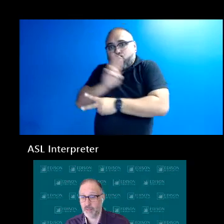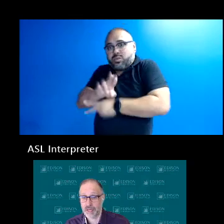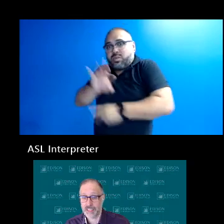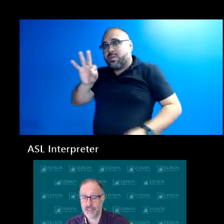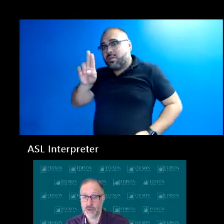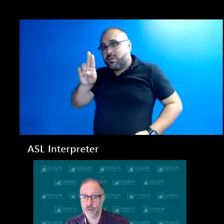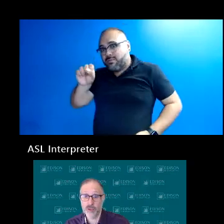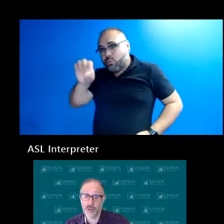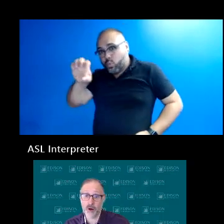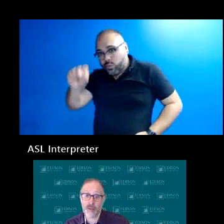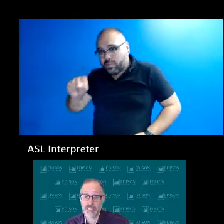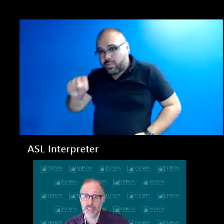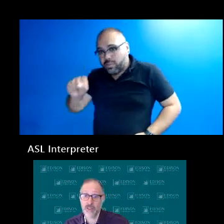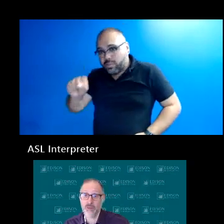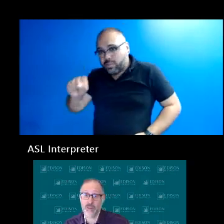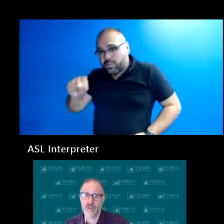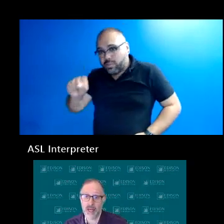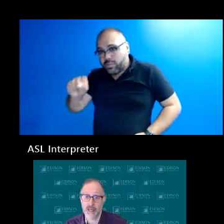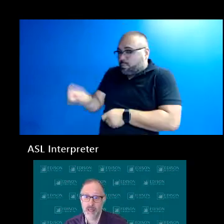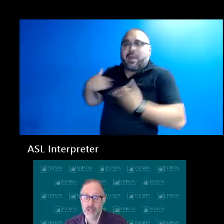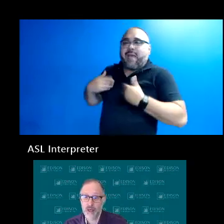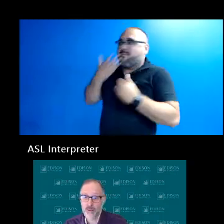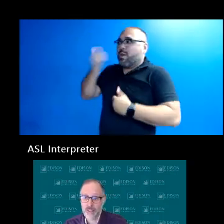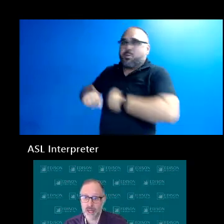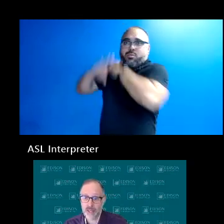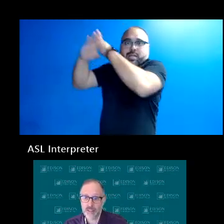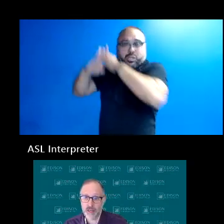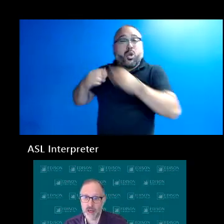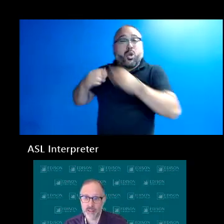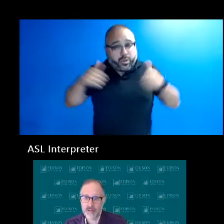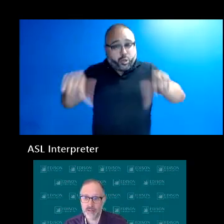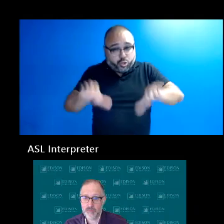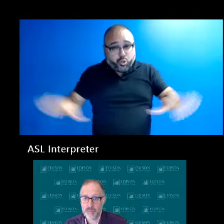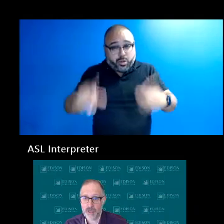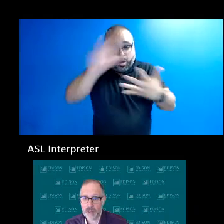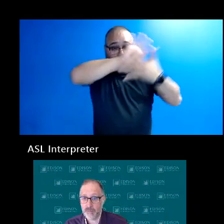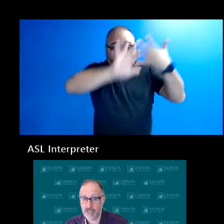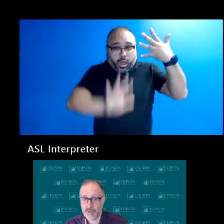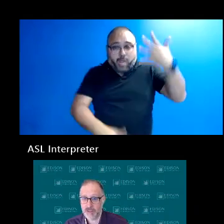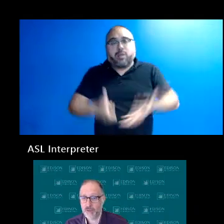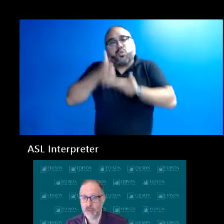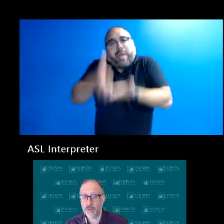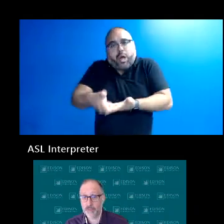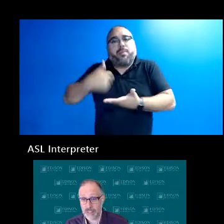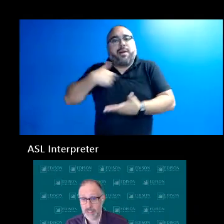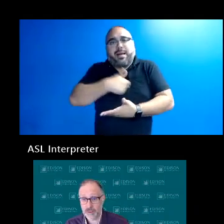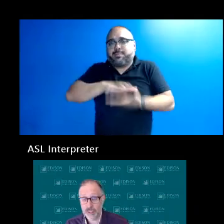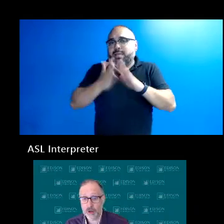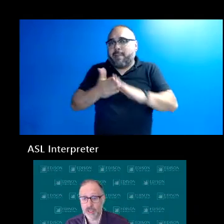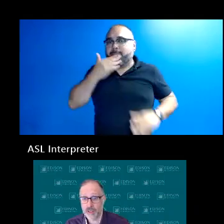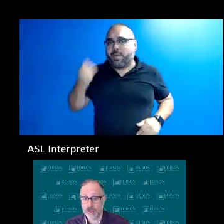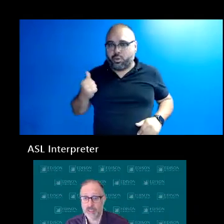better protection. So we're doing all these things to reduce that reliance on PSPS. So we will be